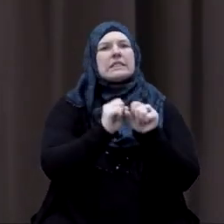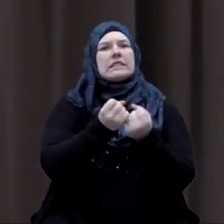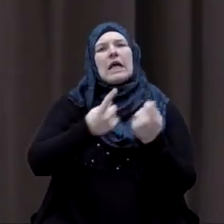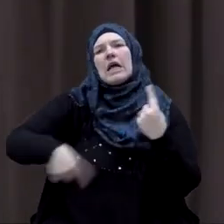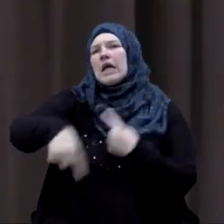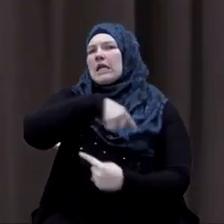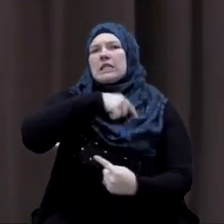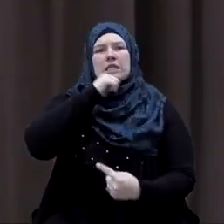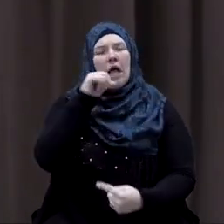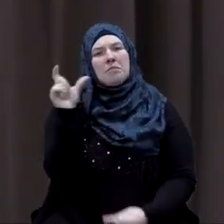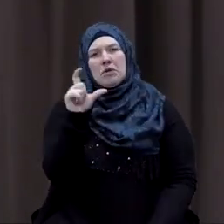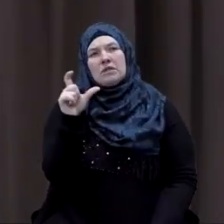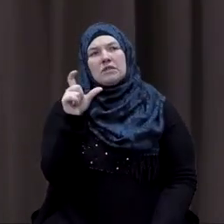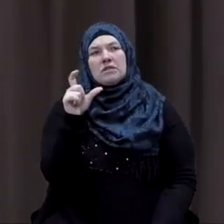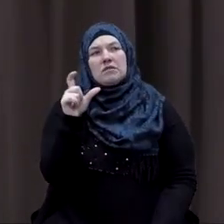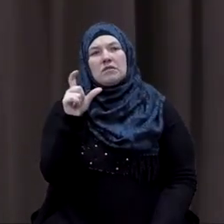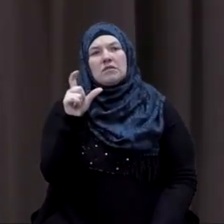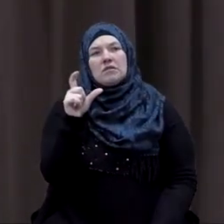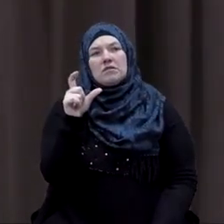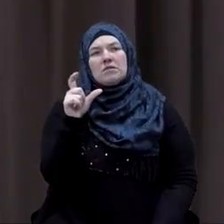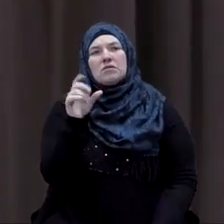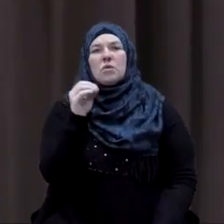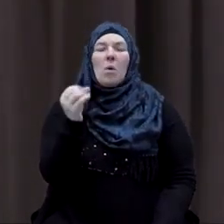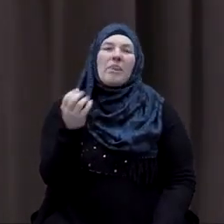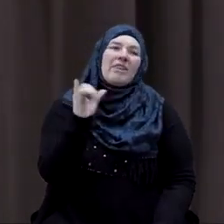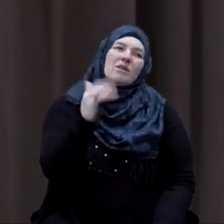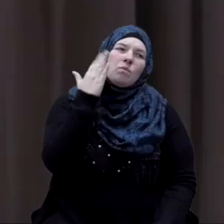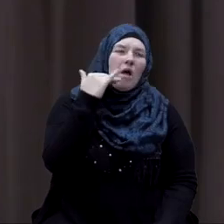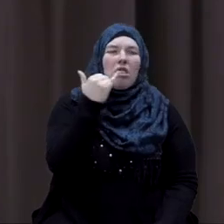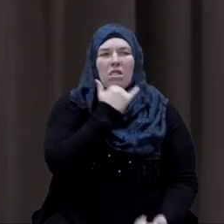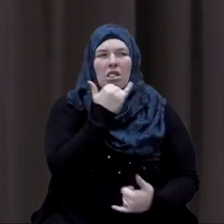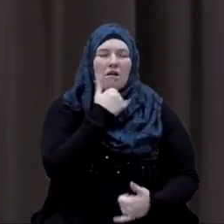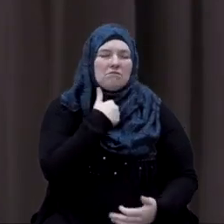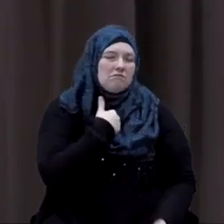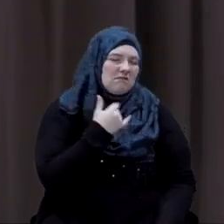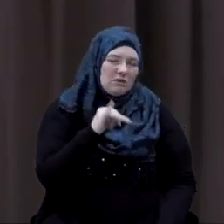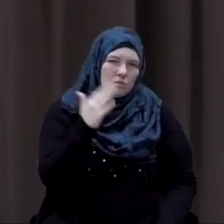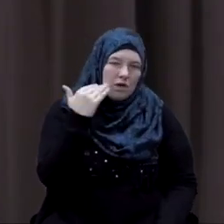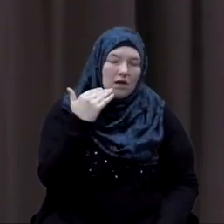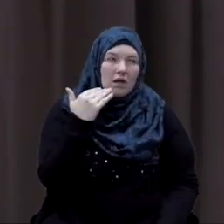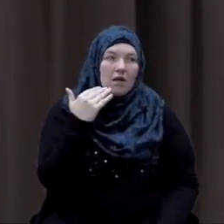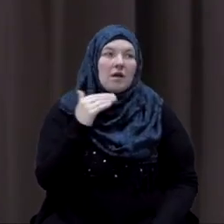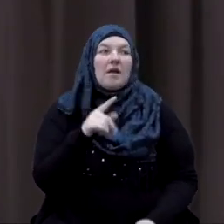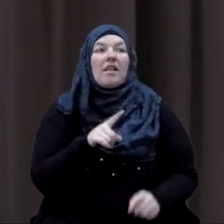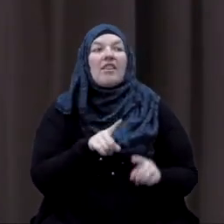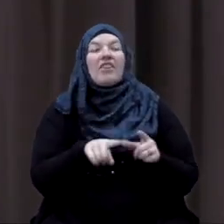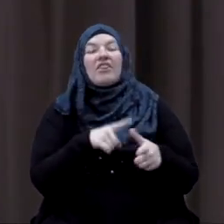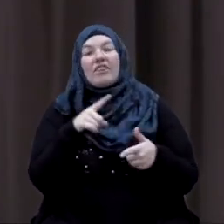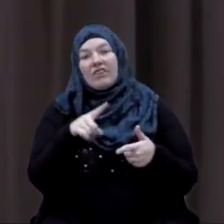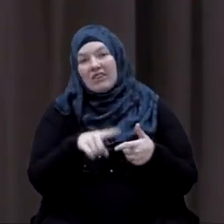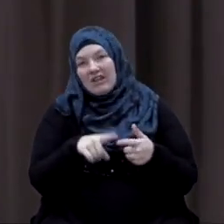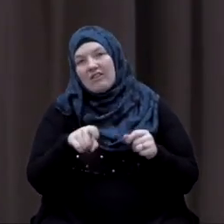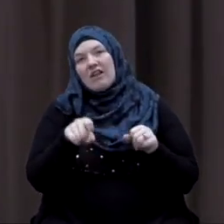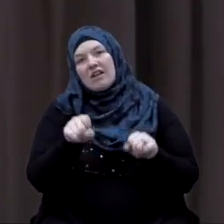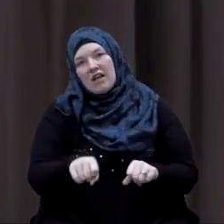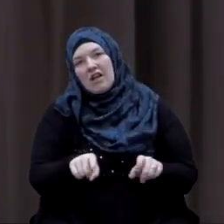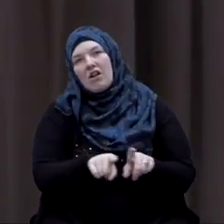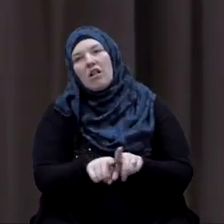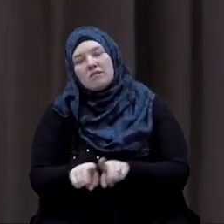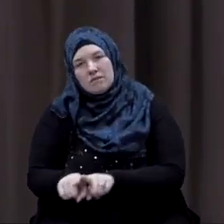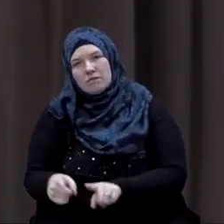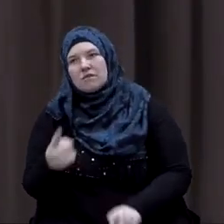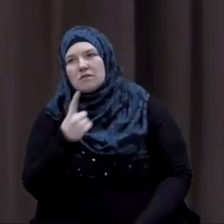therefore I have all of these shortcomings, then they can also reach the logic and the common